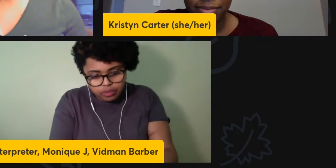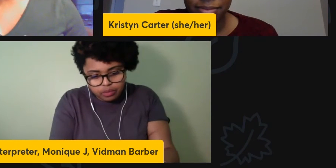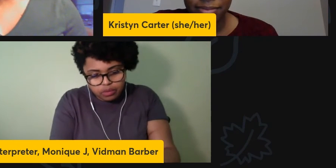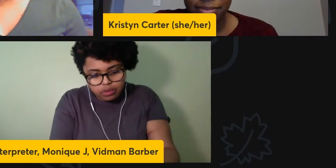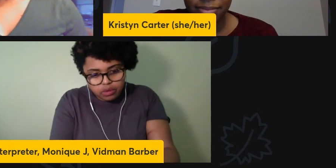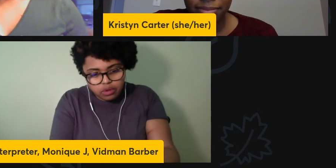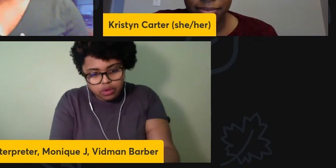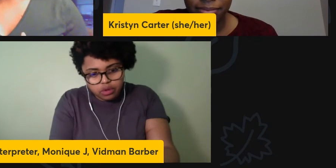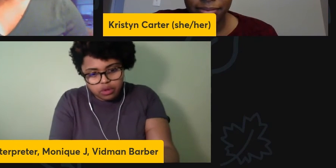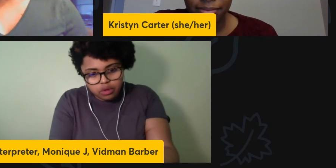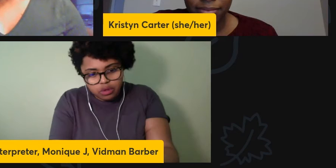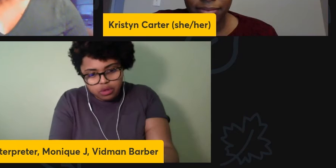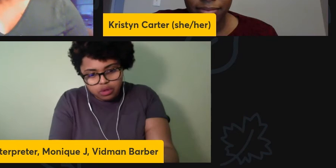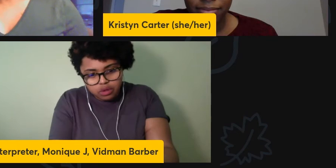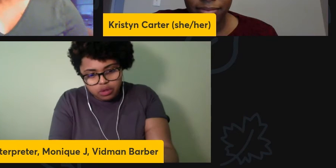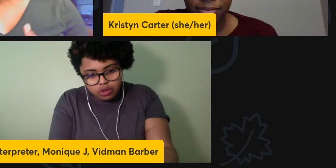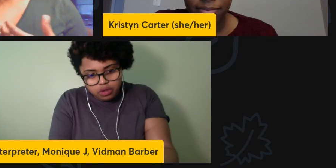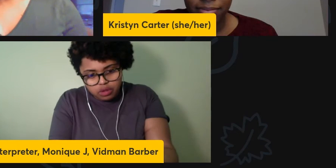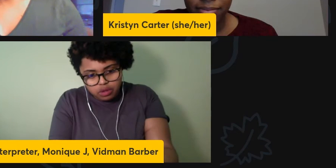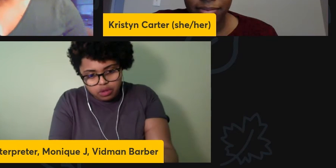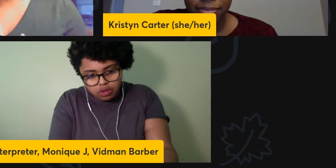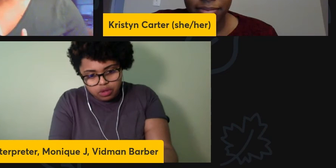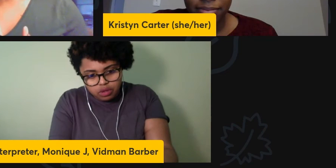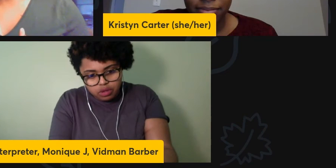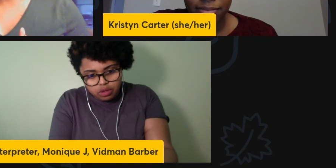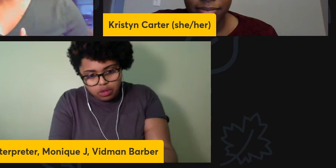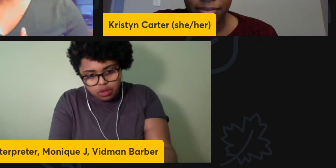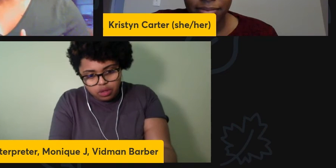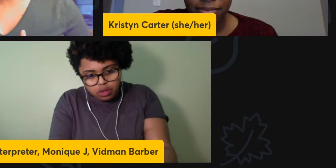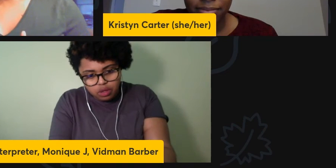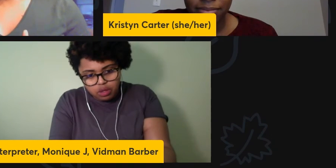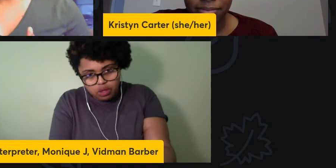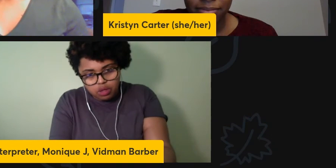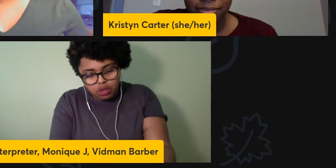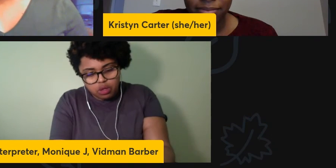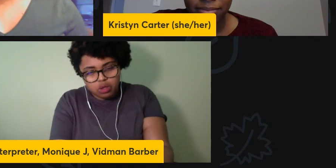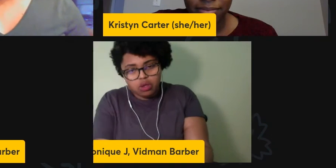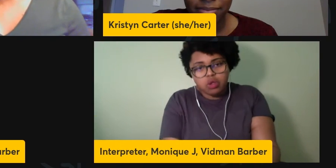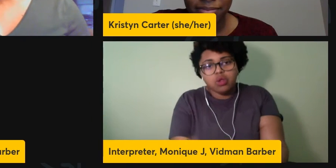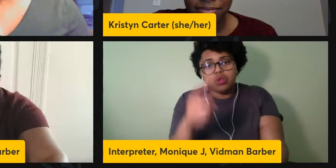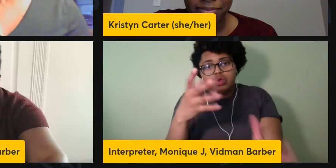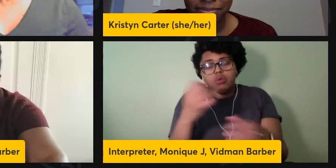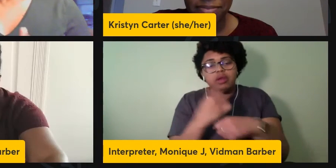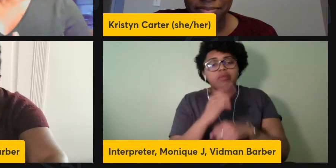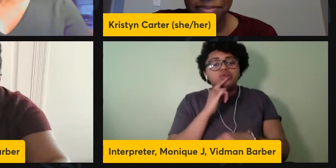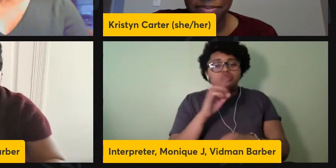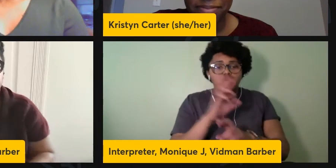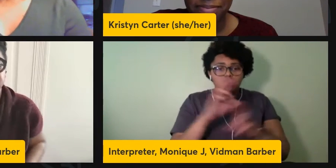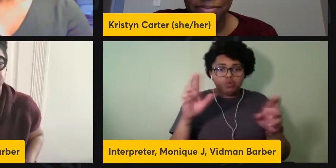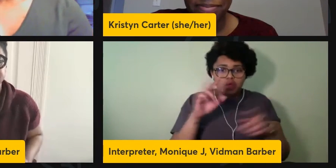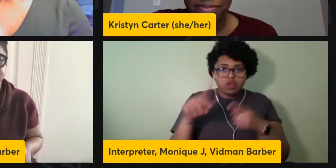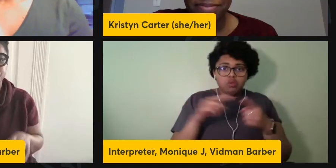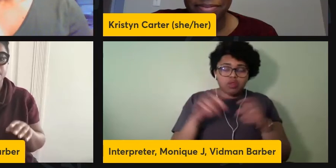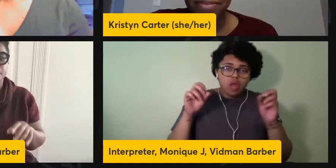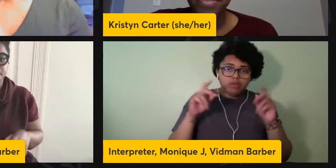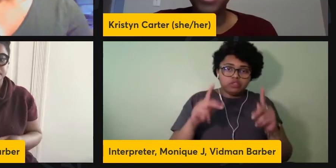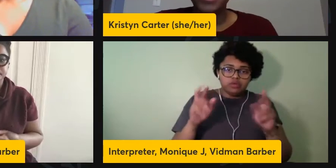to always make sure that you're ready when that opportunity presents itself.